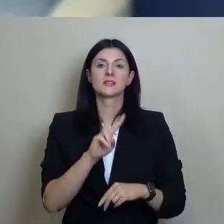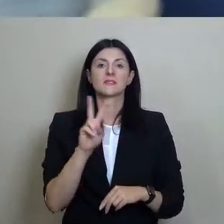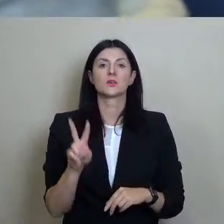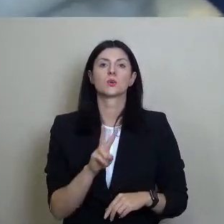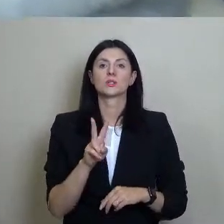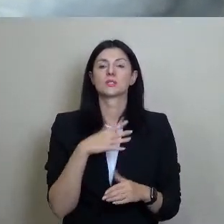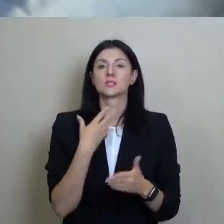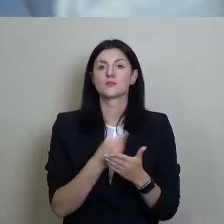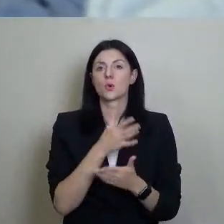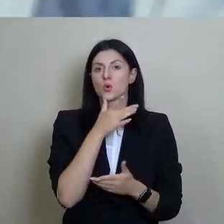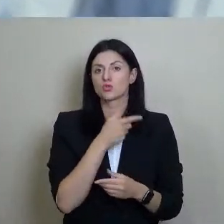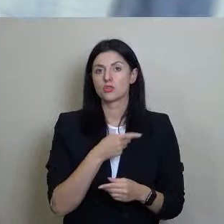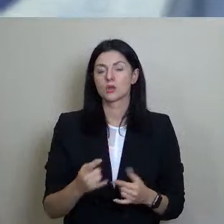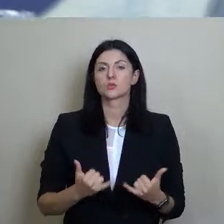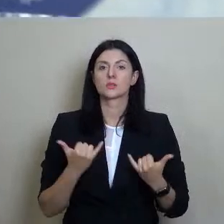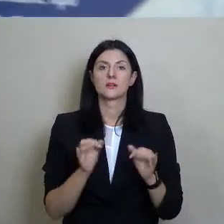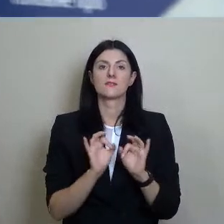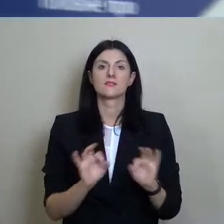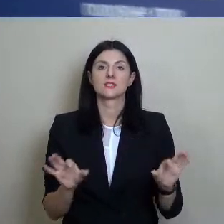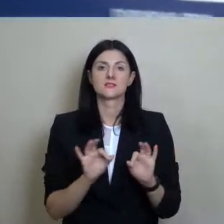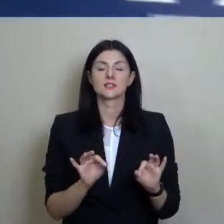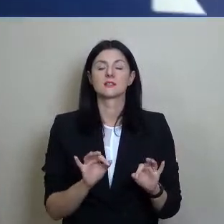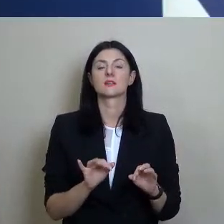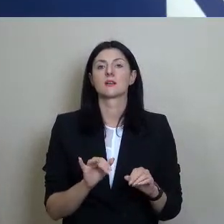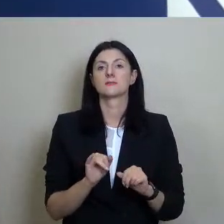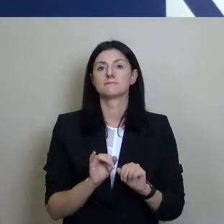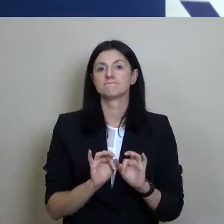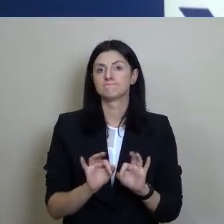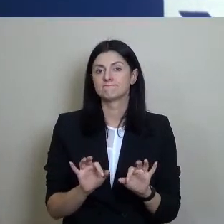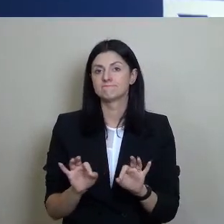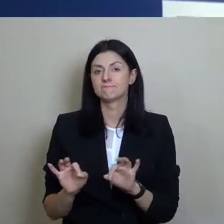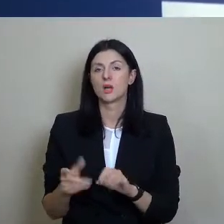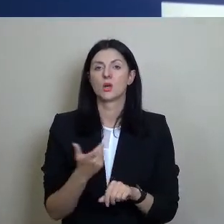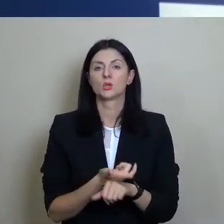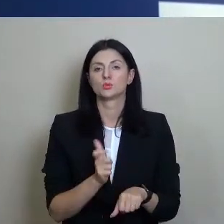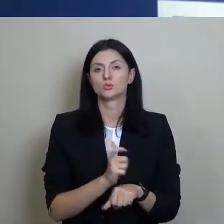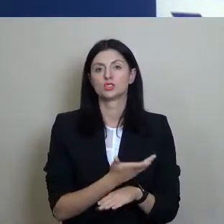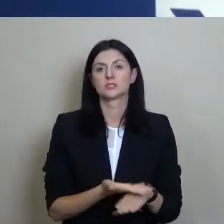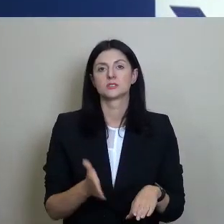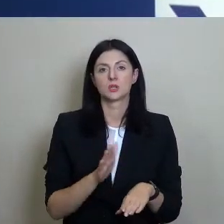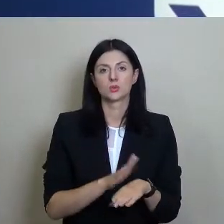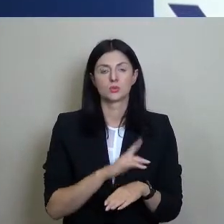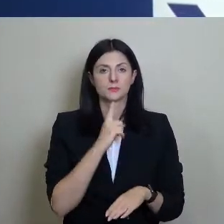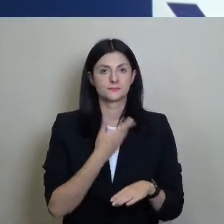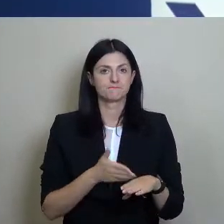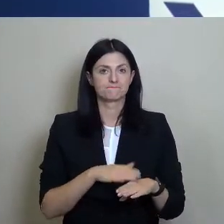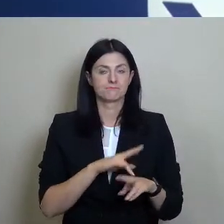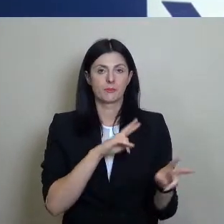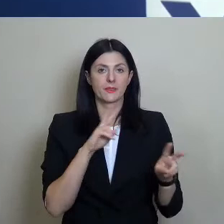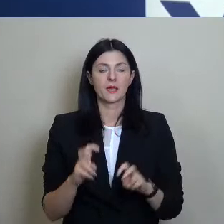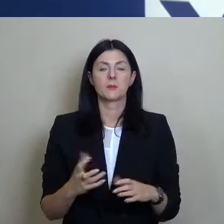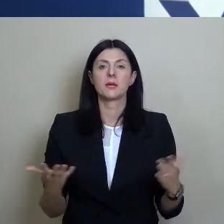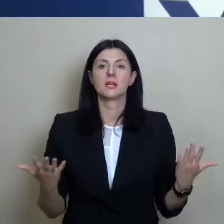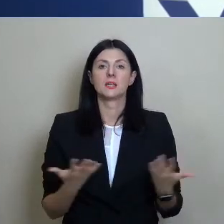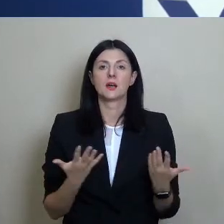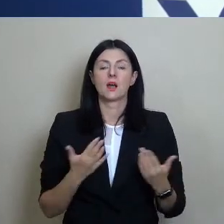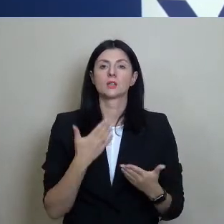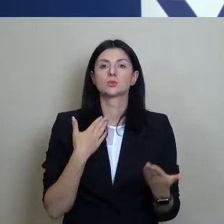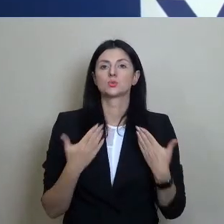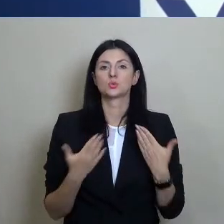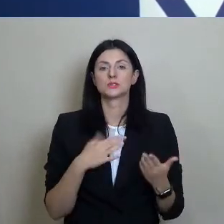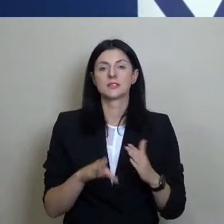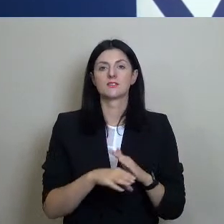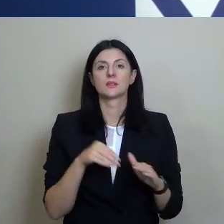behalf who allocated 2 hours of their busy time to explain a